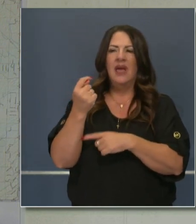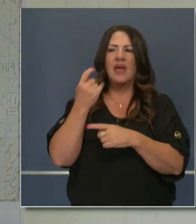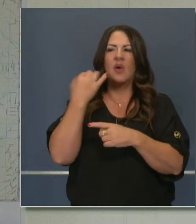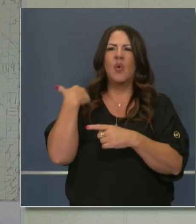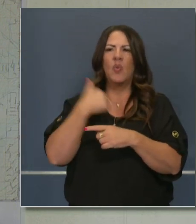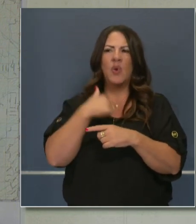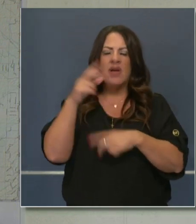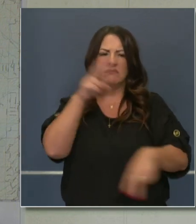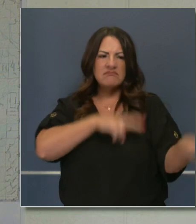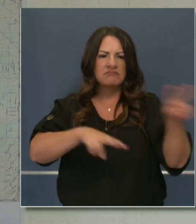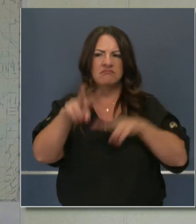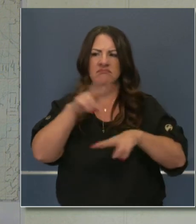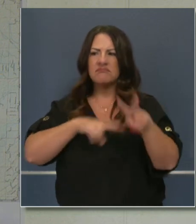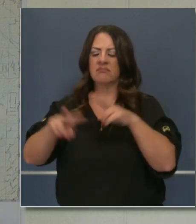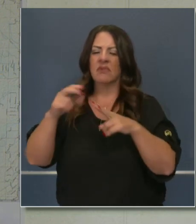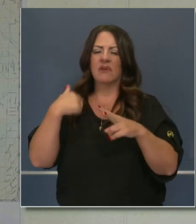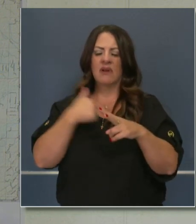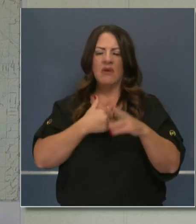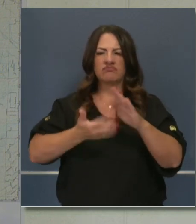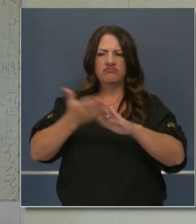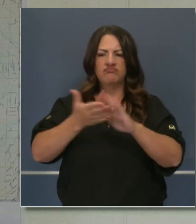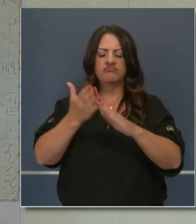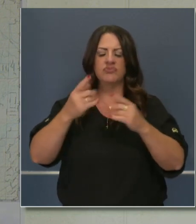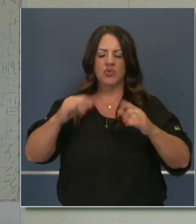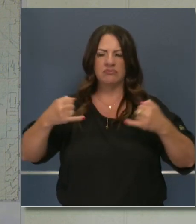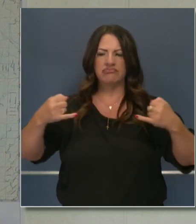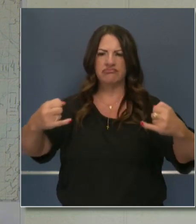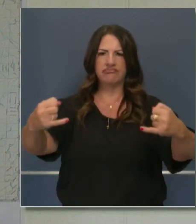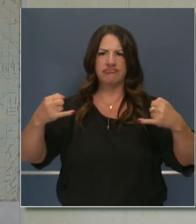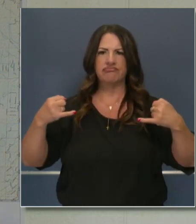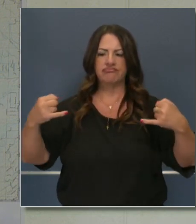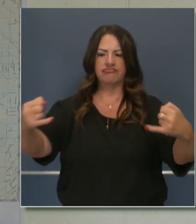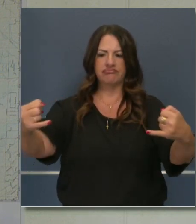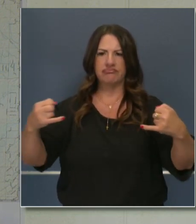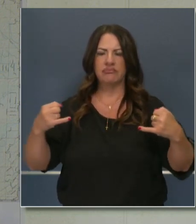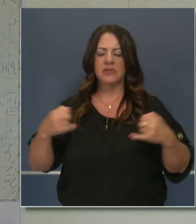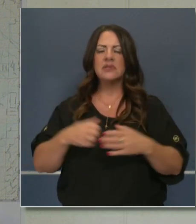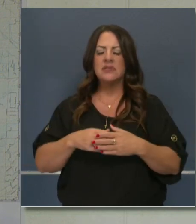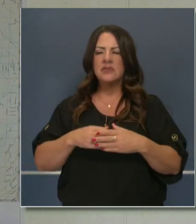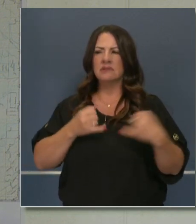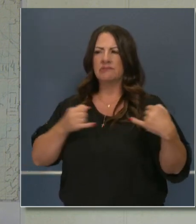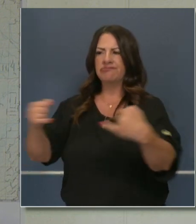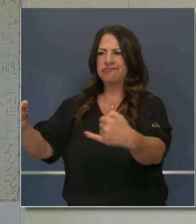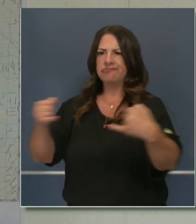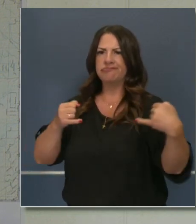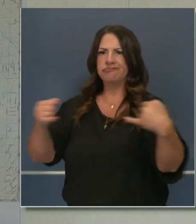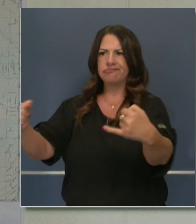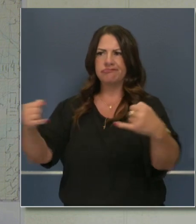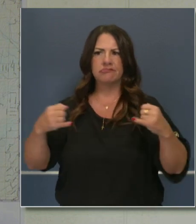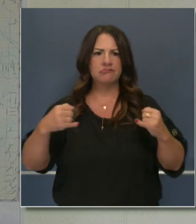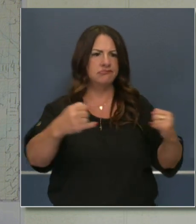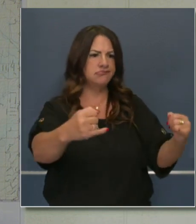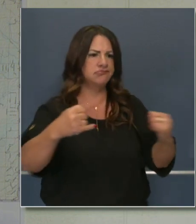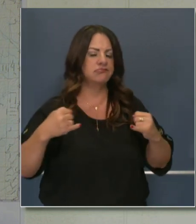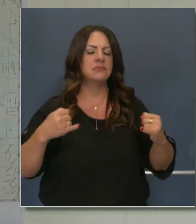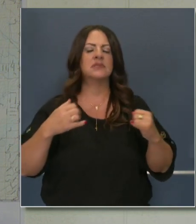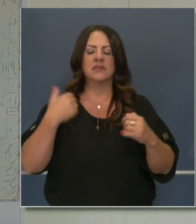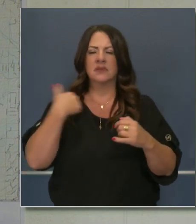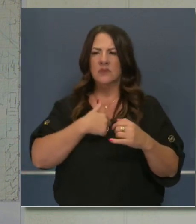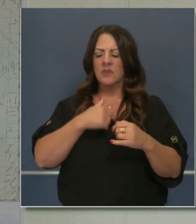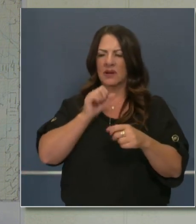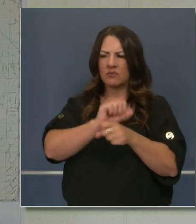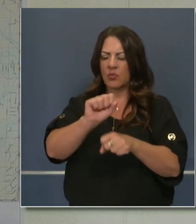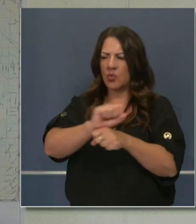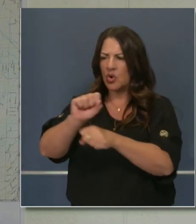conducted our fire operations on the line, how we've been putting direct line in as we started in on last Wednesday. And so